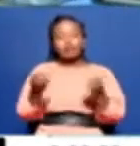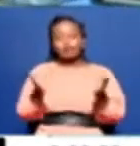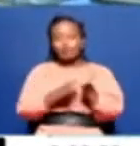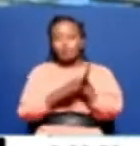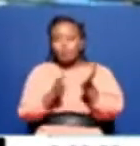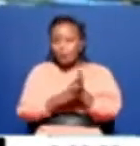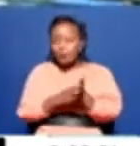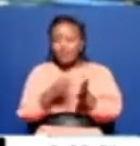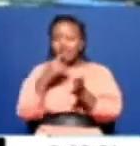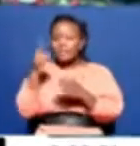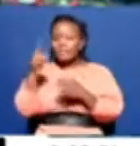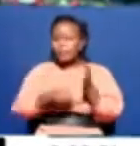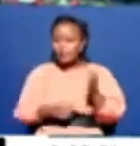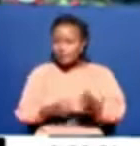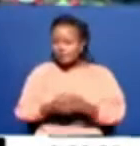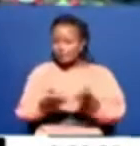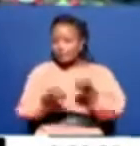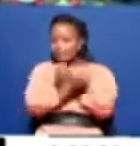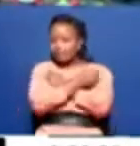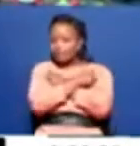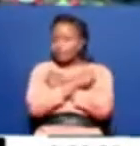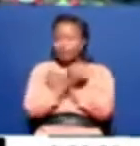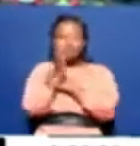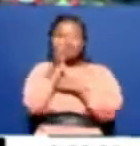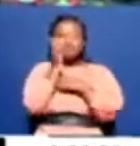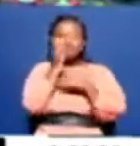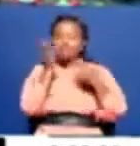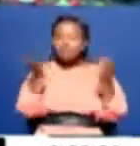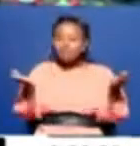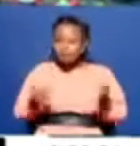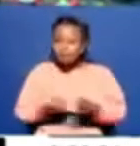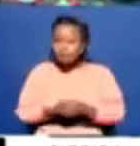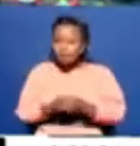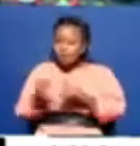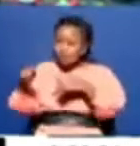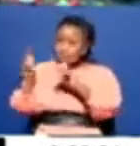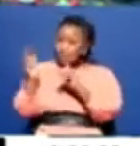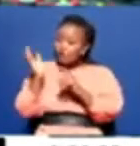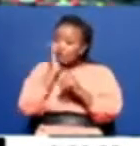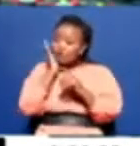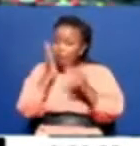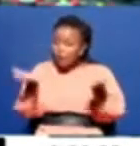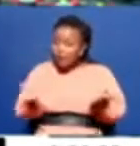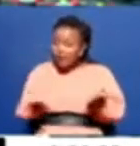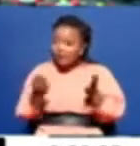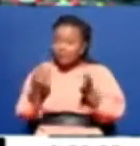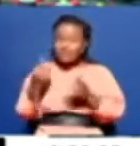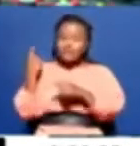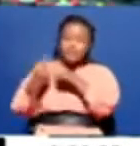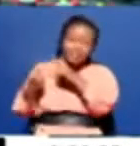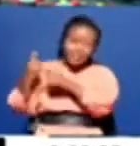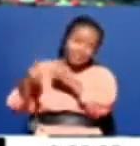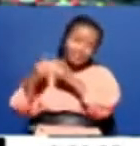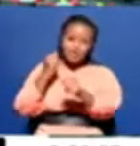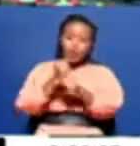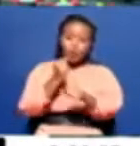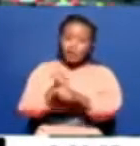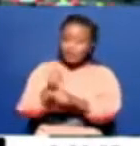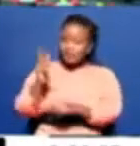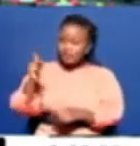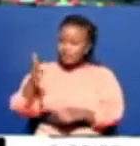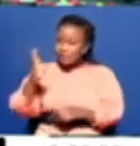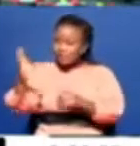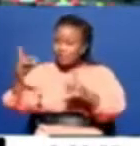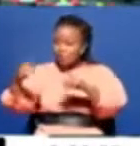mama, I love you. A mother herself, the veteran broadcaster has a message to all Kenyans. Napenda sana